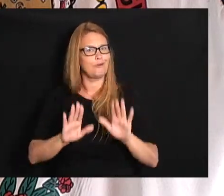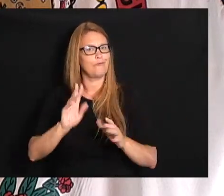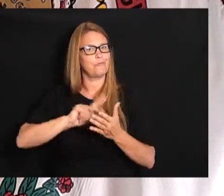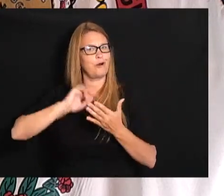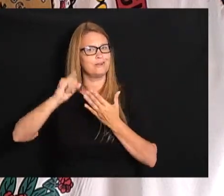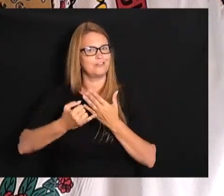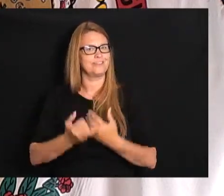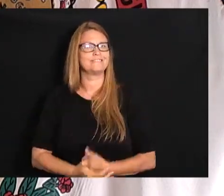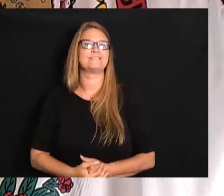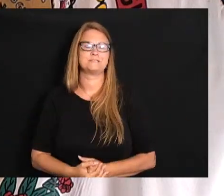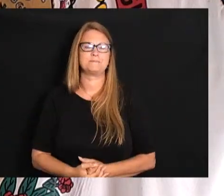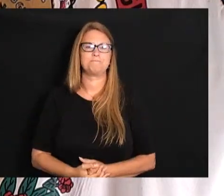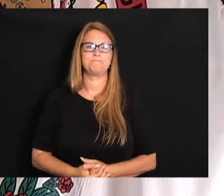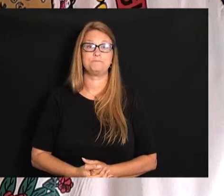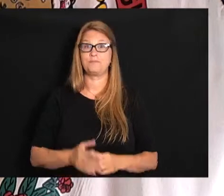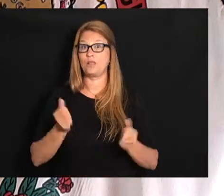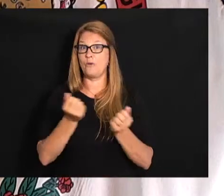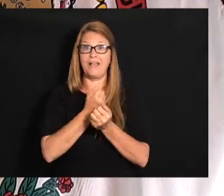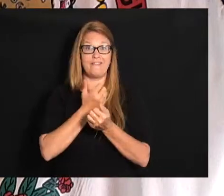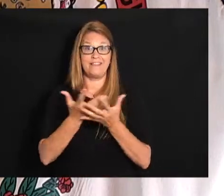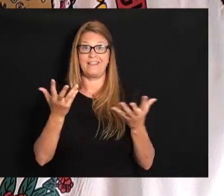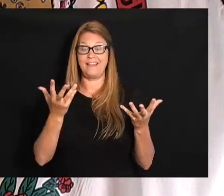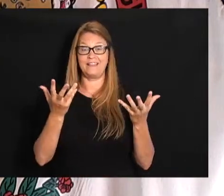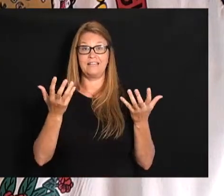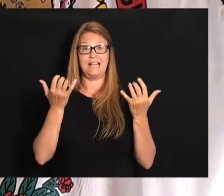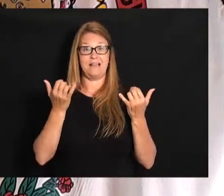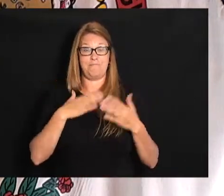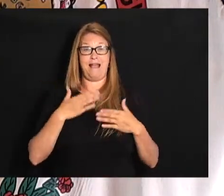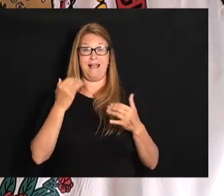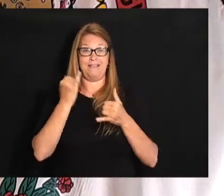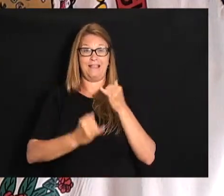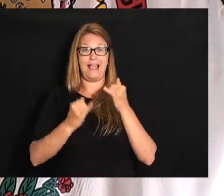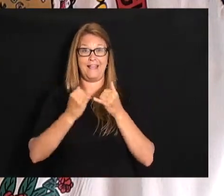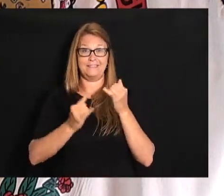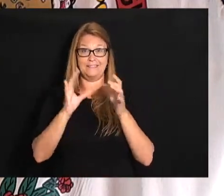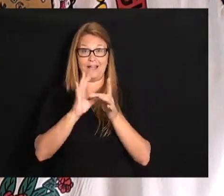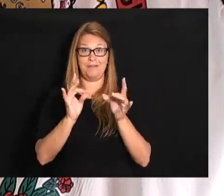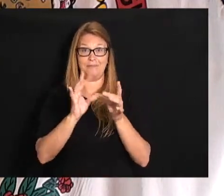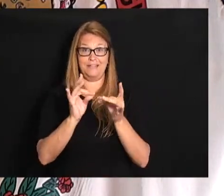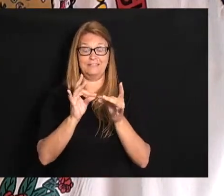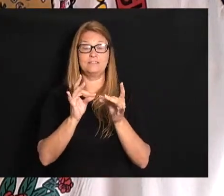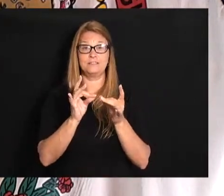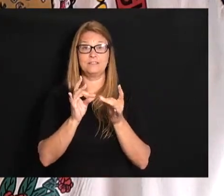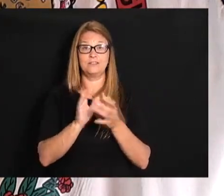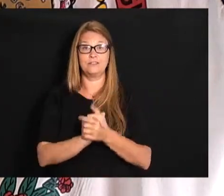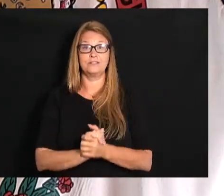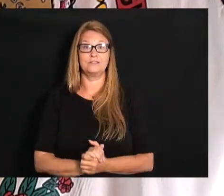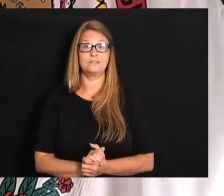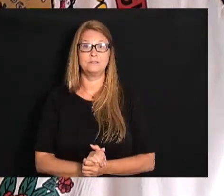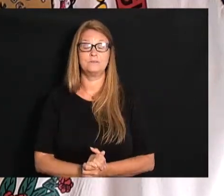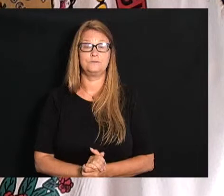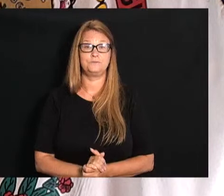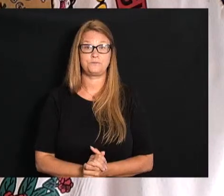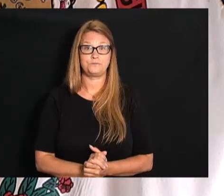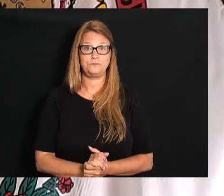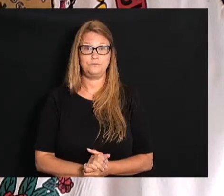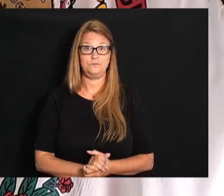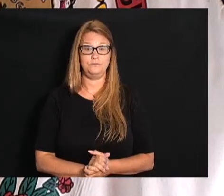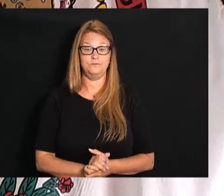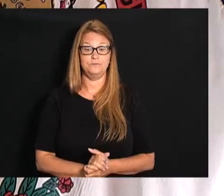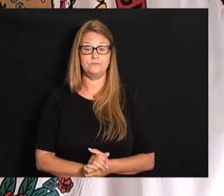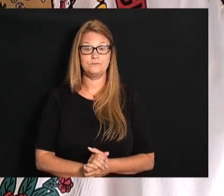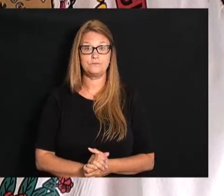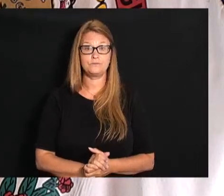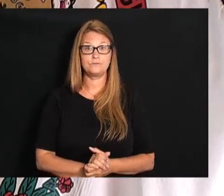like this. So with all that being said, the only other thing that I've got is just this, is